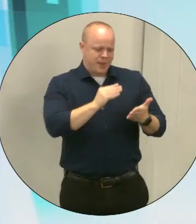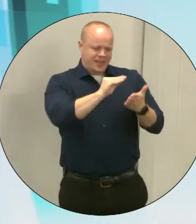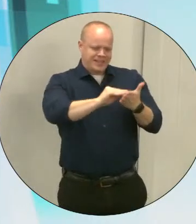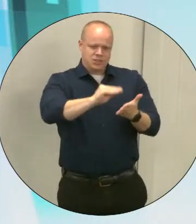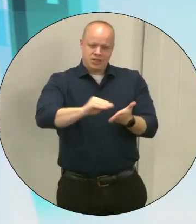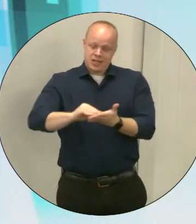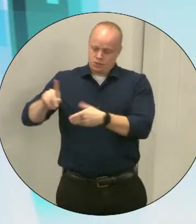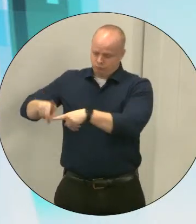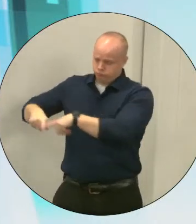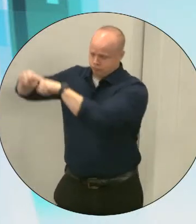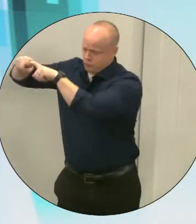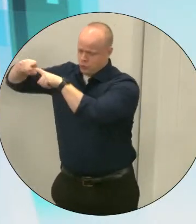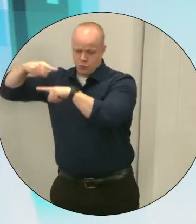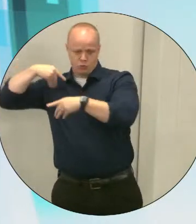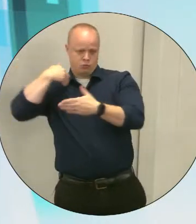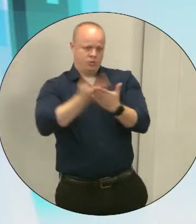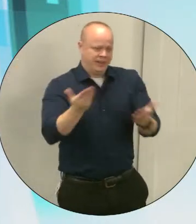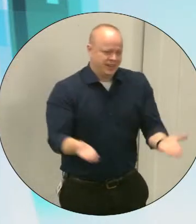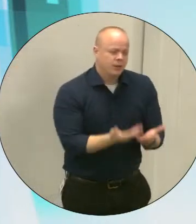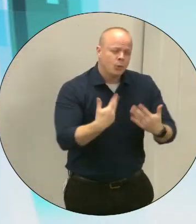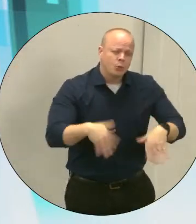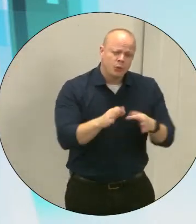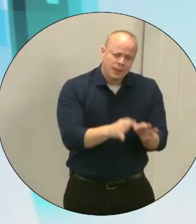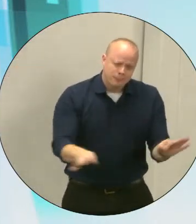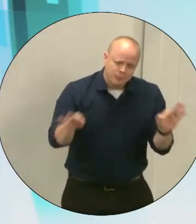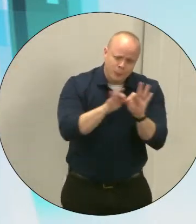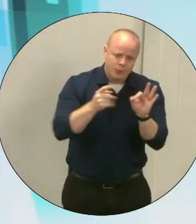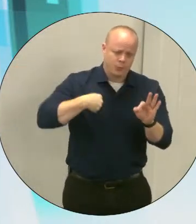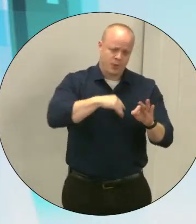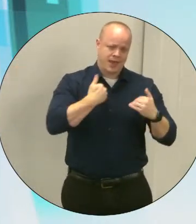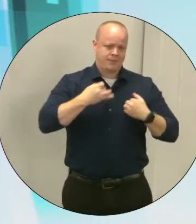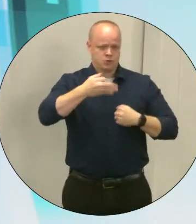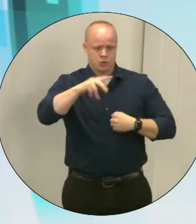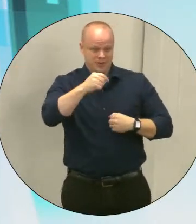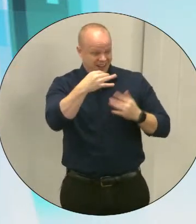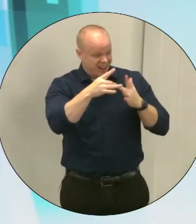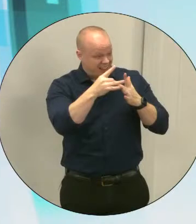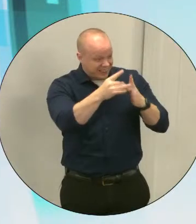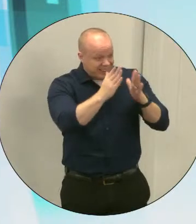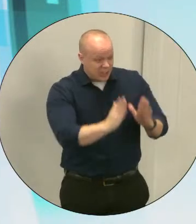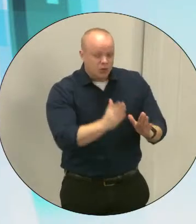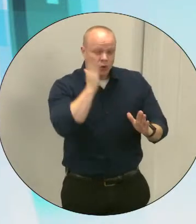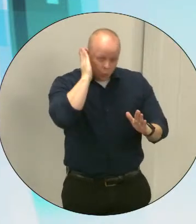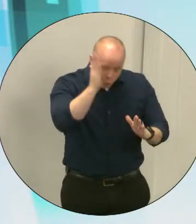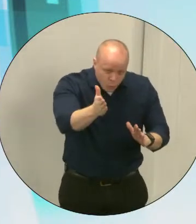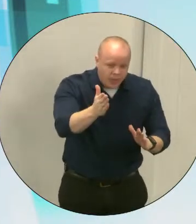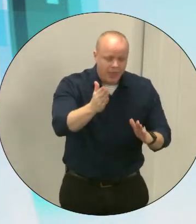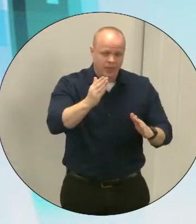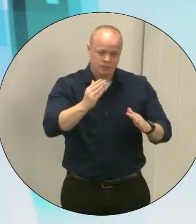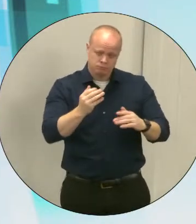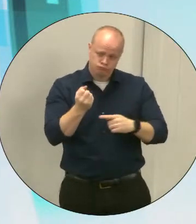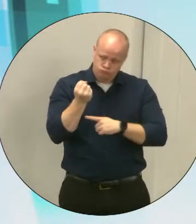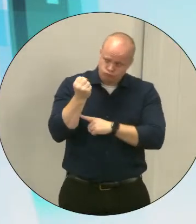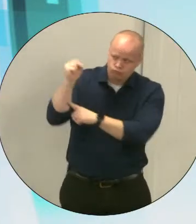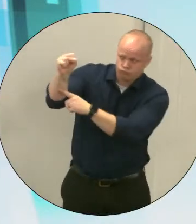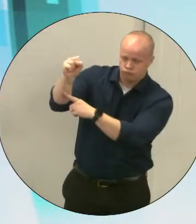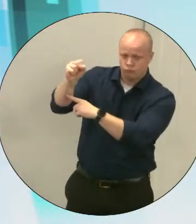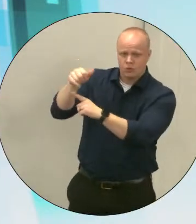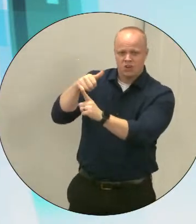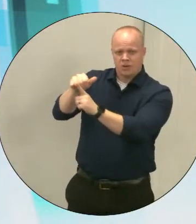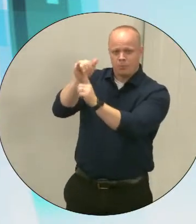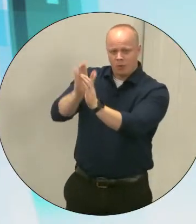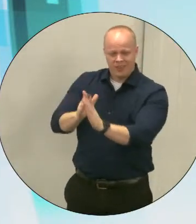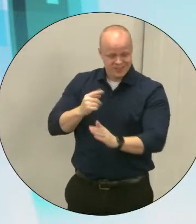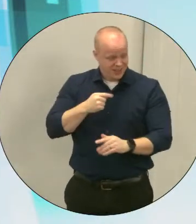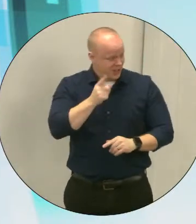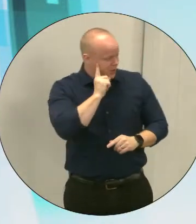down here, but it is so important that we have a superintendent and leader who is going to stand up to bullies. I heard a trustee ask,